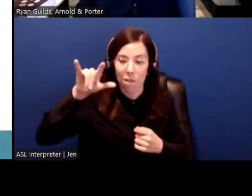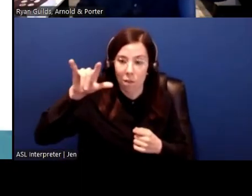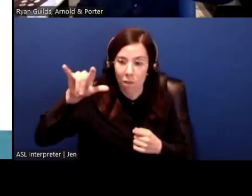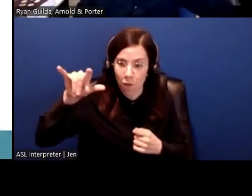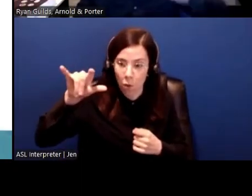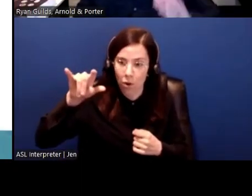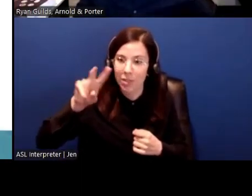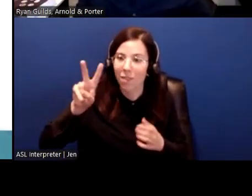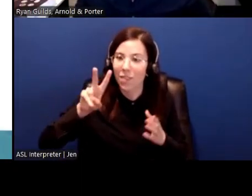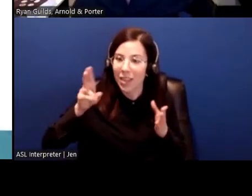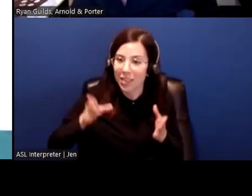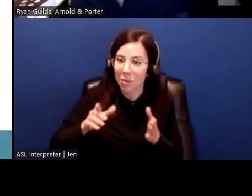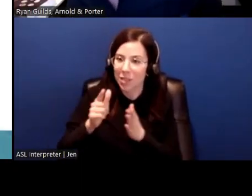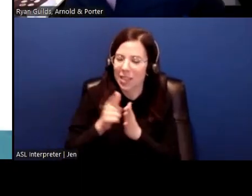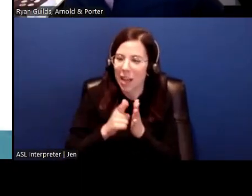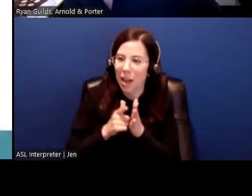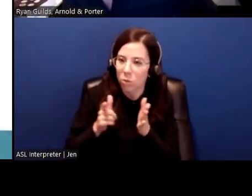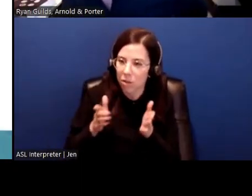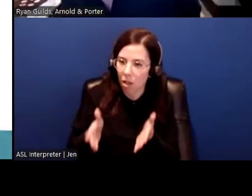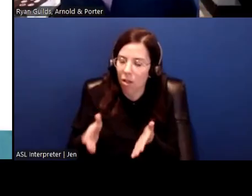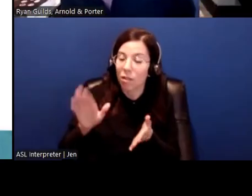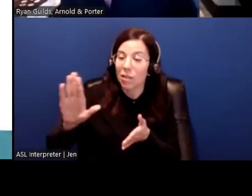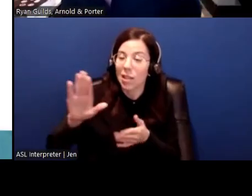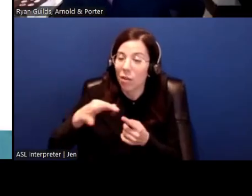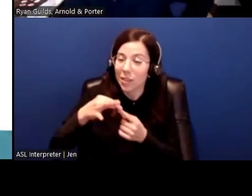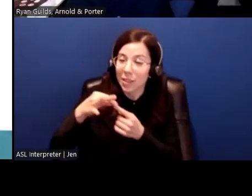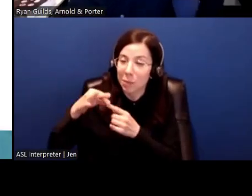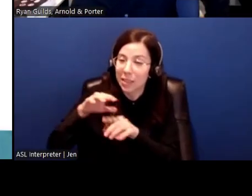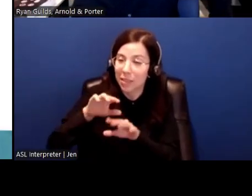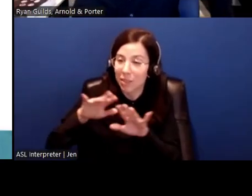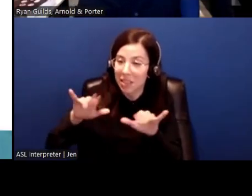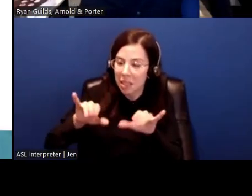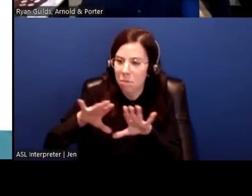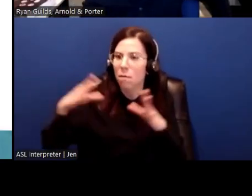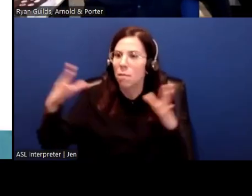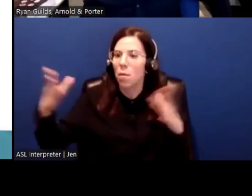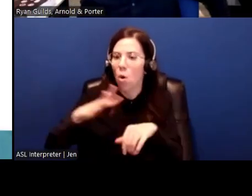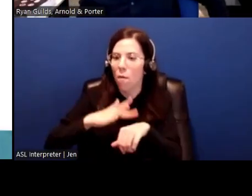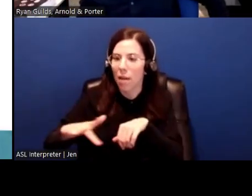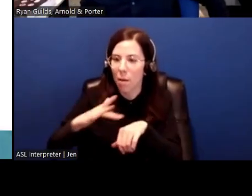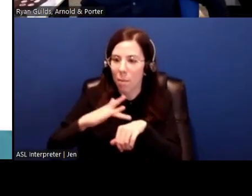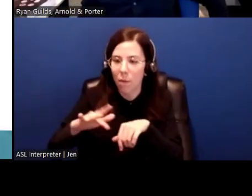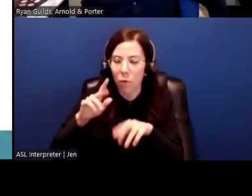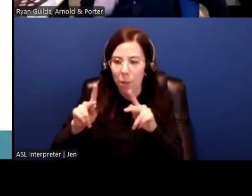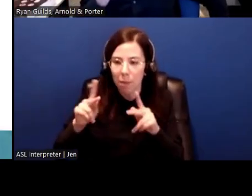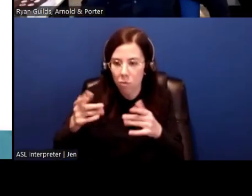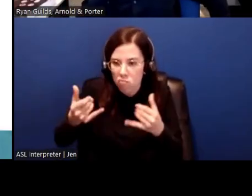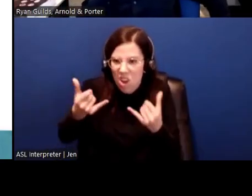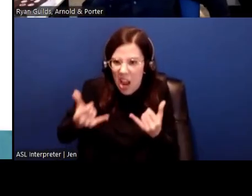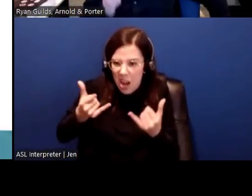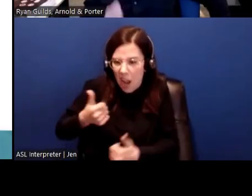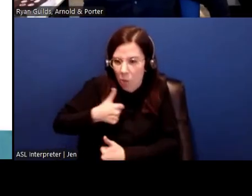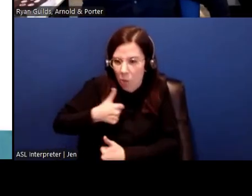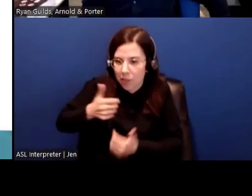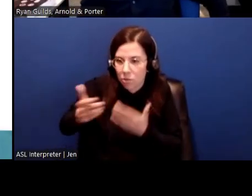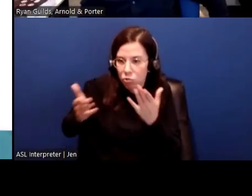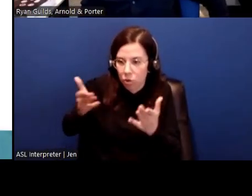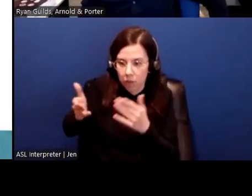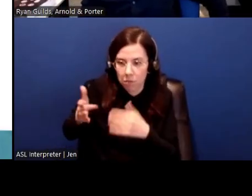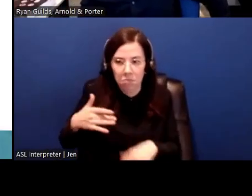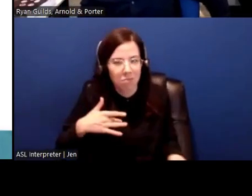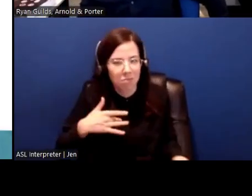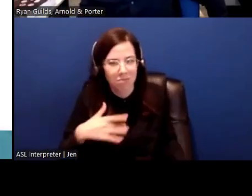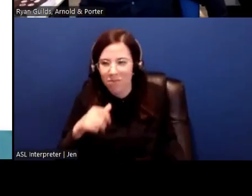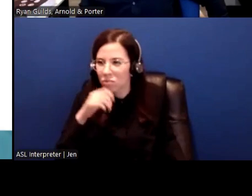an open access system for those who are actually active duty. Now, importantly, they don't routinely provide